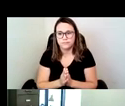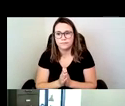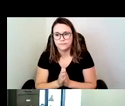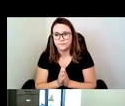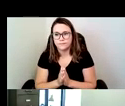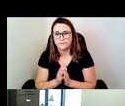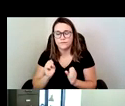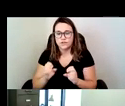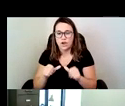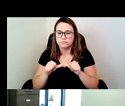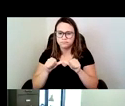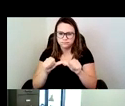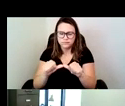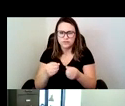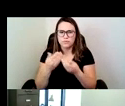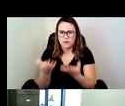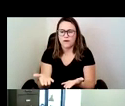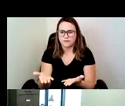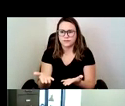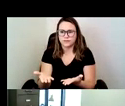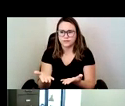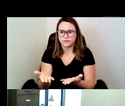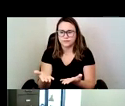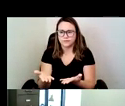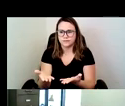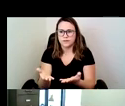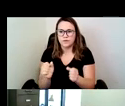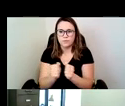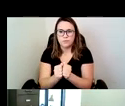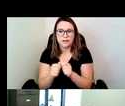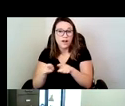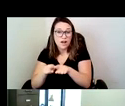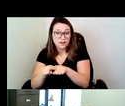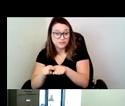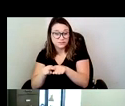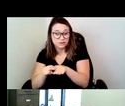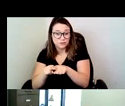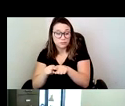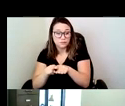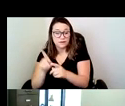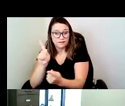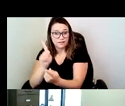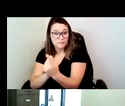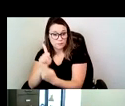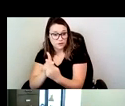going forward will also be a combination of live and virtual events.